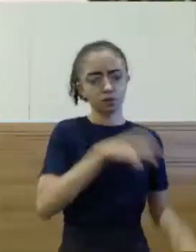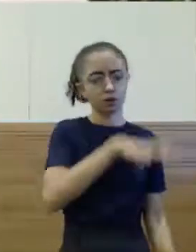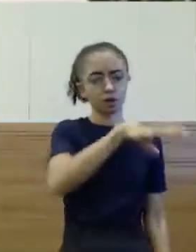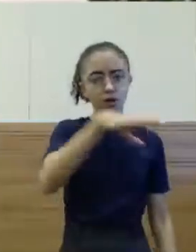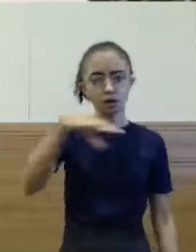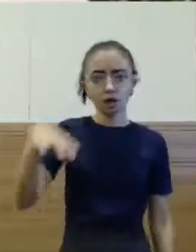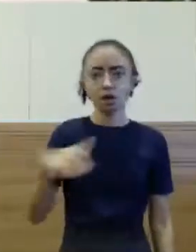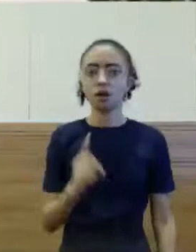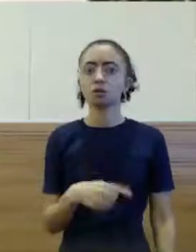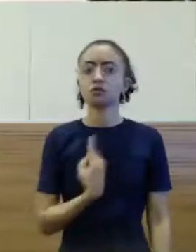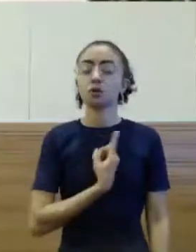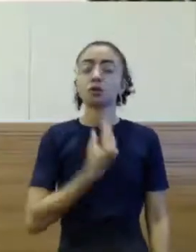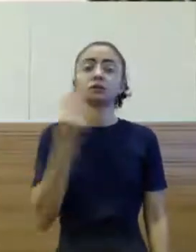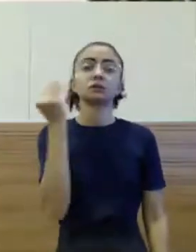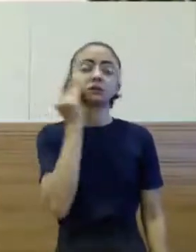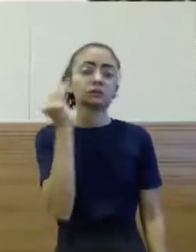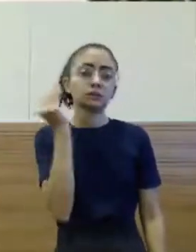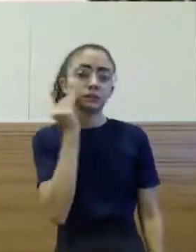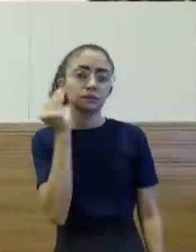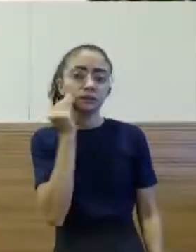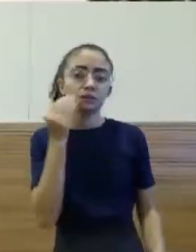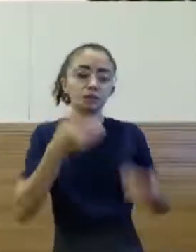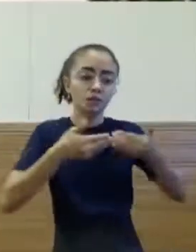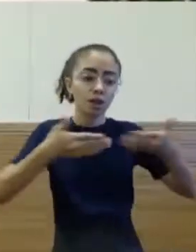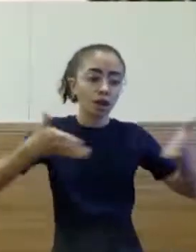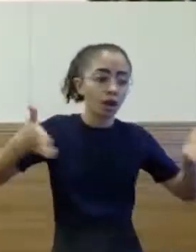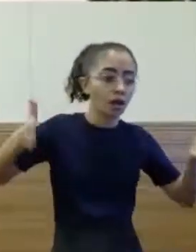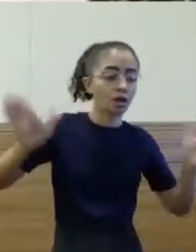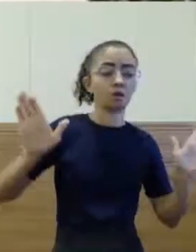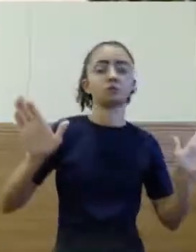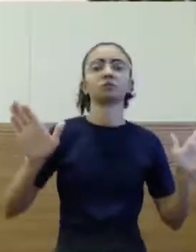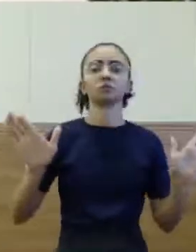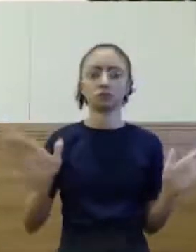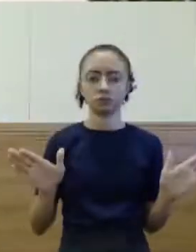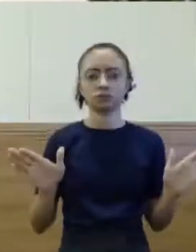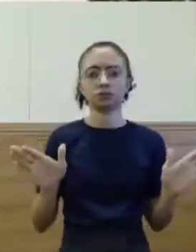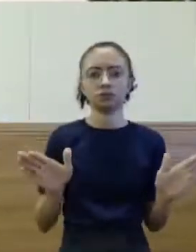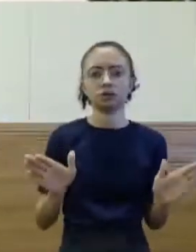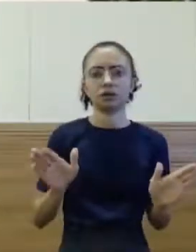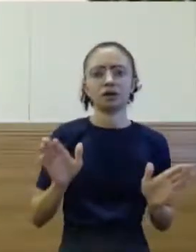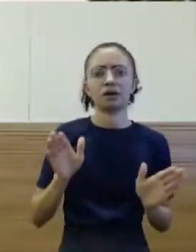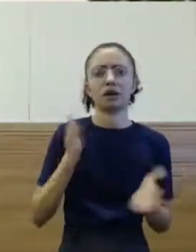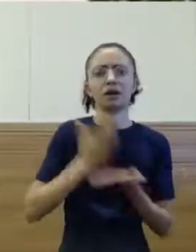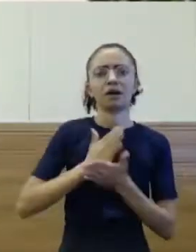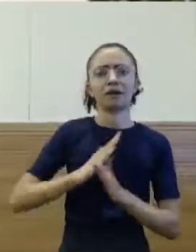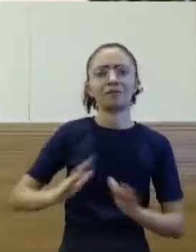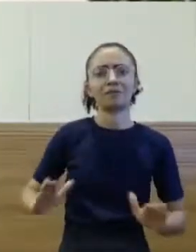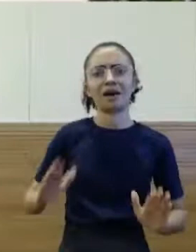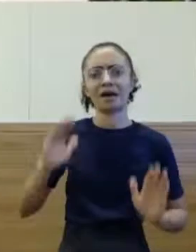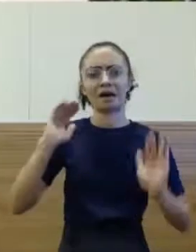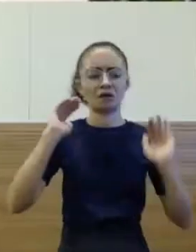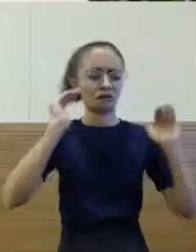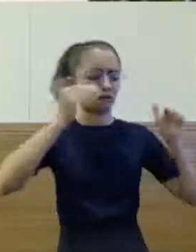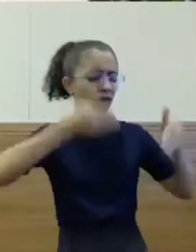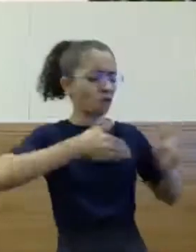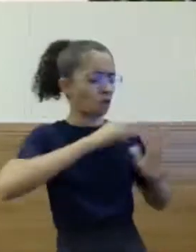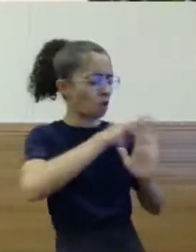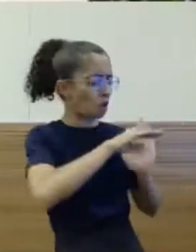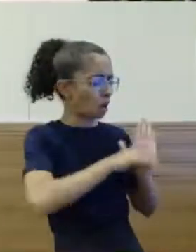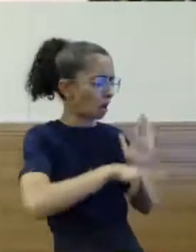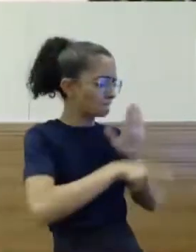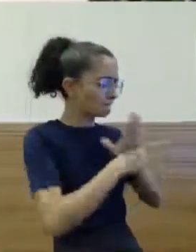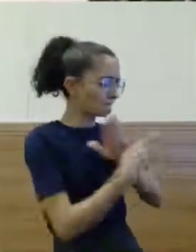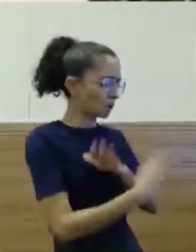we we believe we want the group to be the widest possible, to leave this guide that